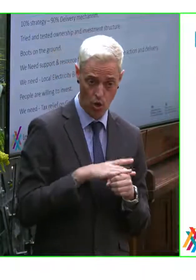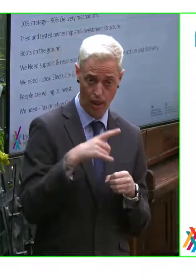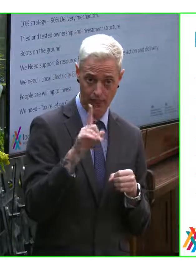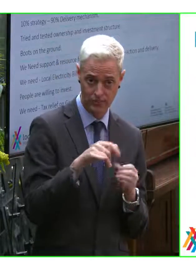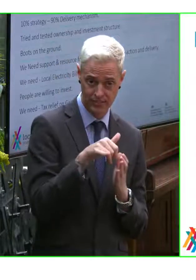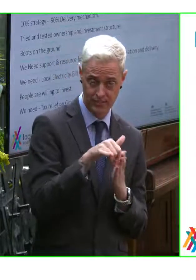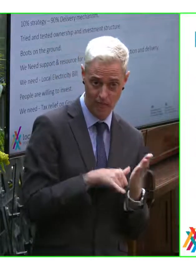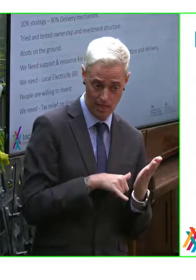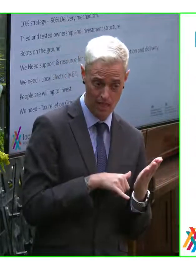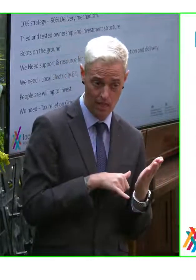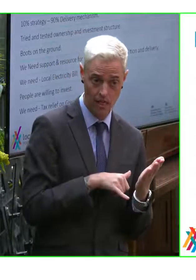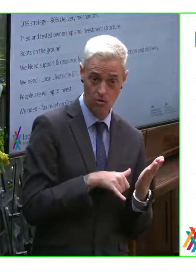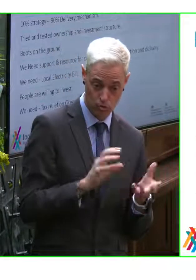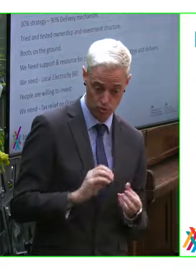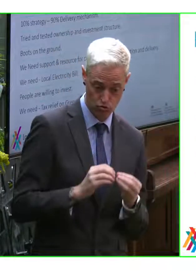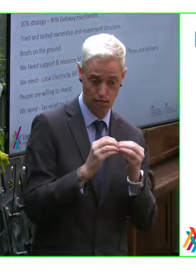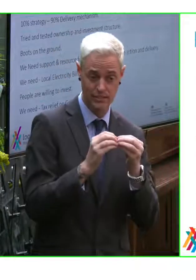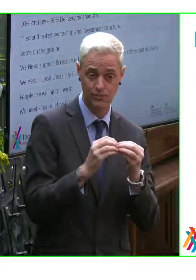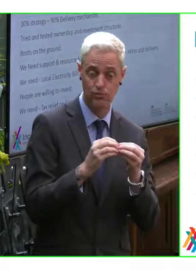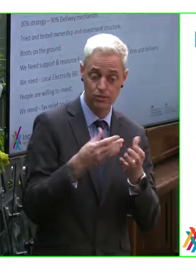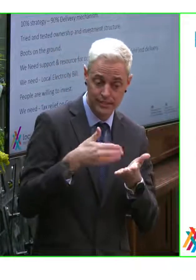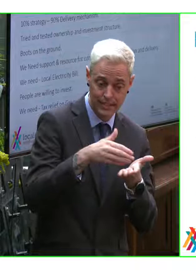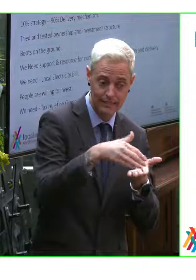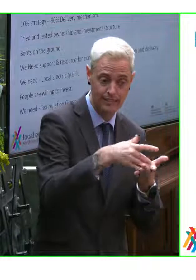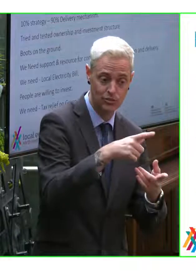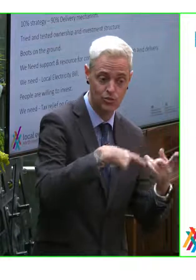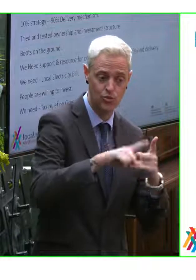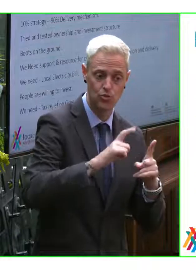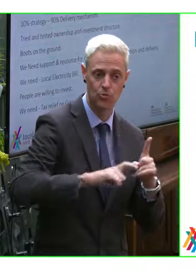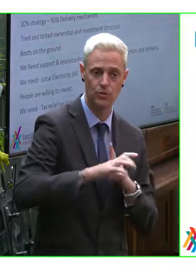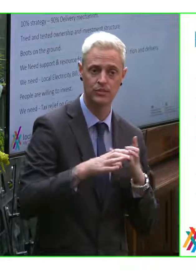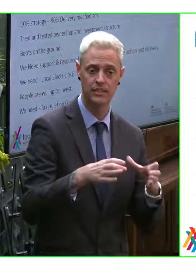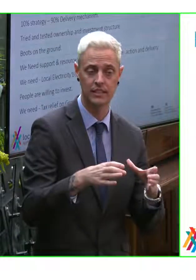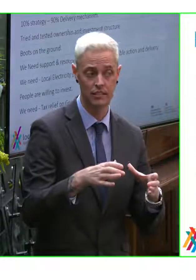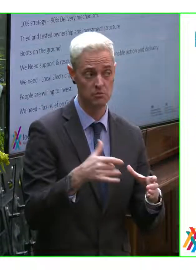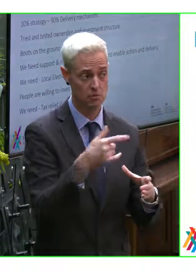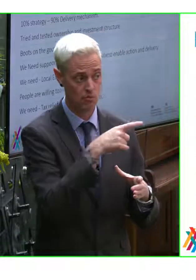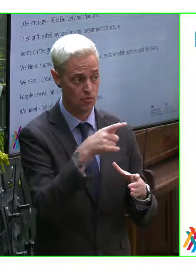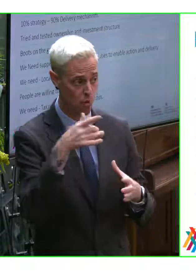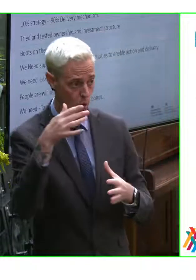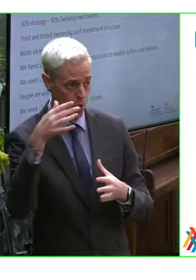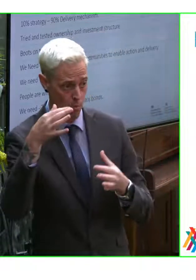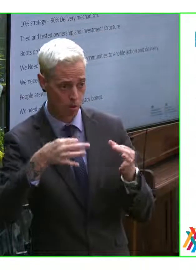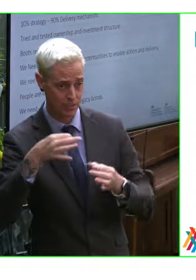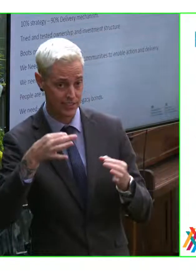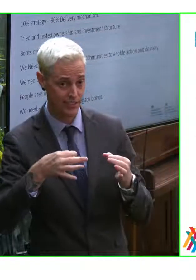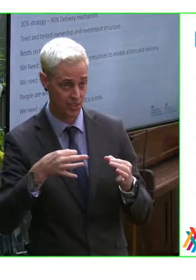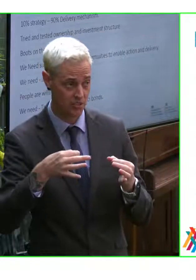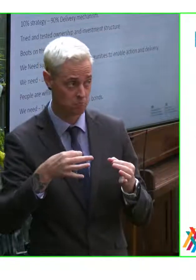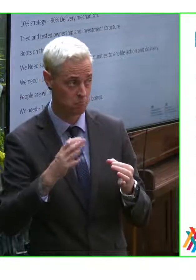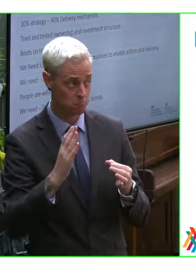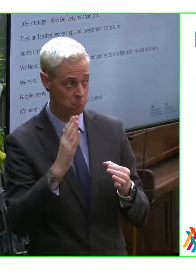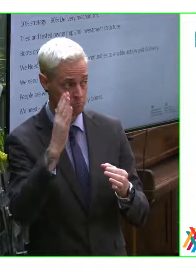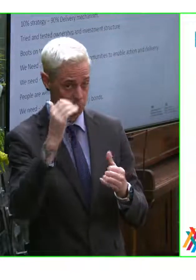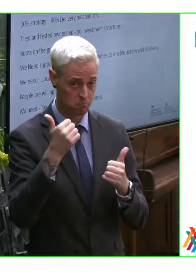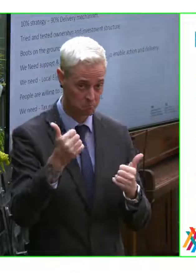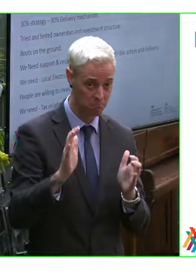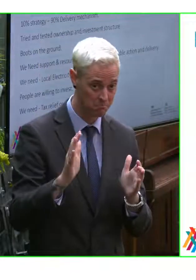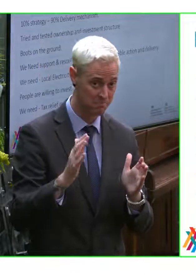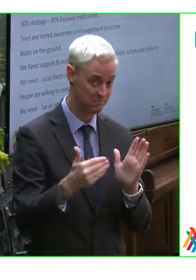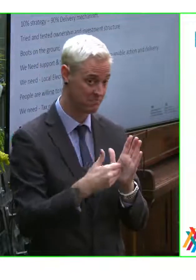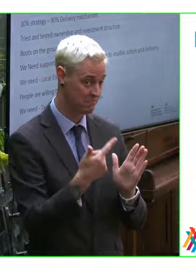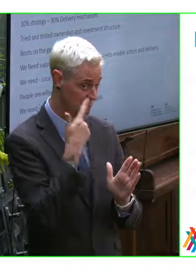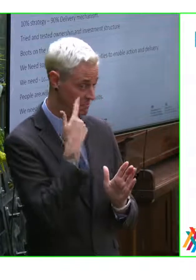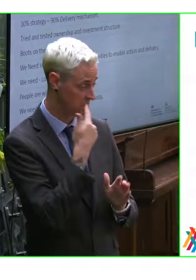to sell the electricity we generate to our communities. So if you're a politician, then shout out for that.